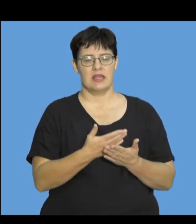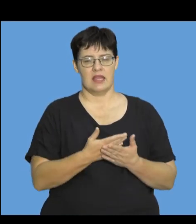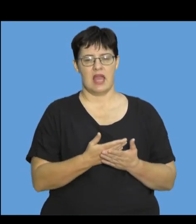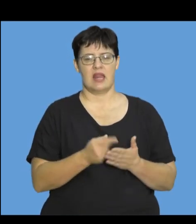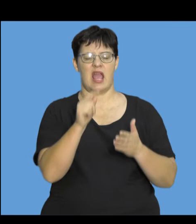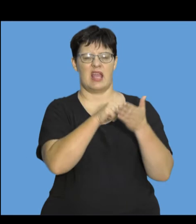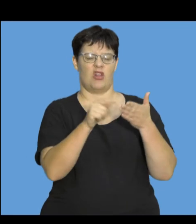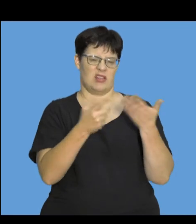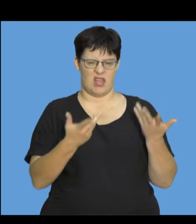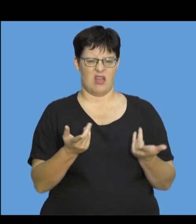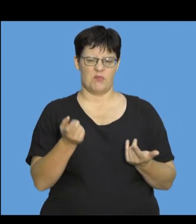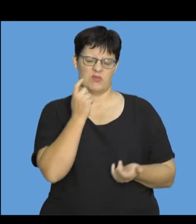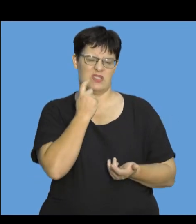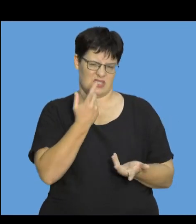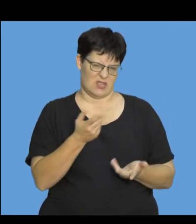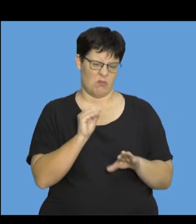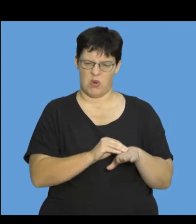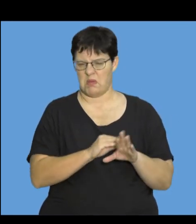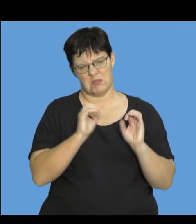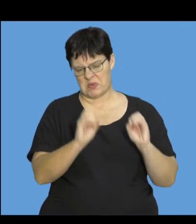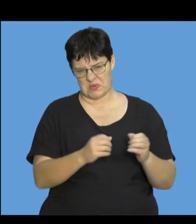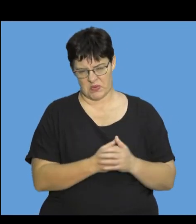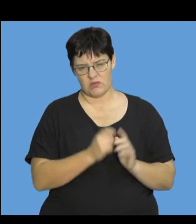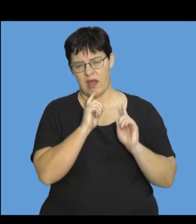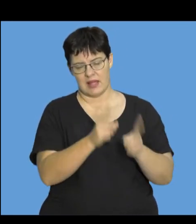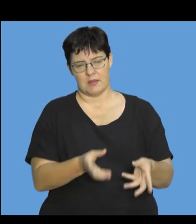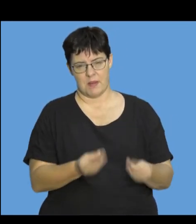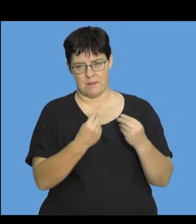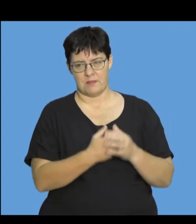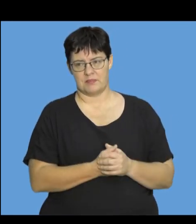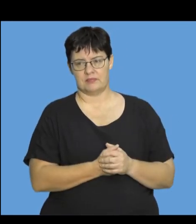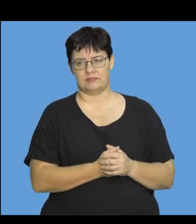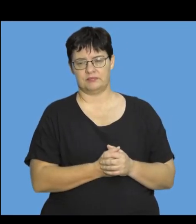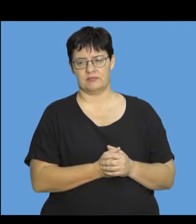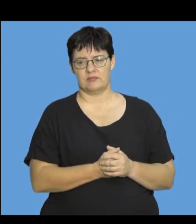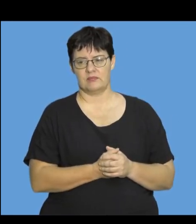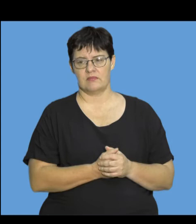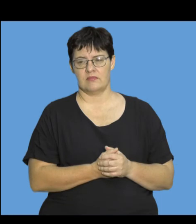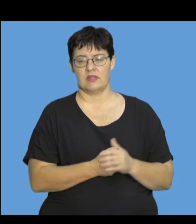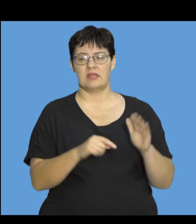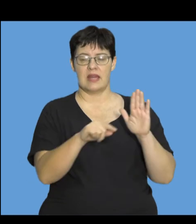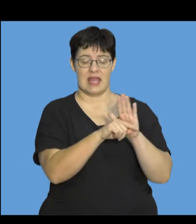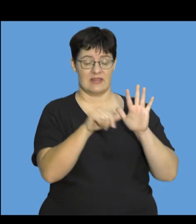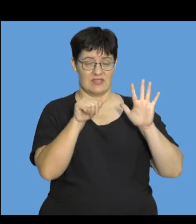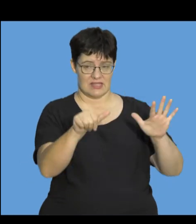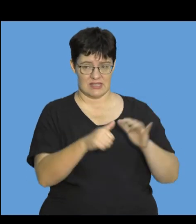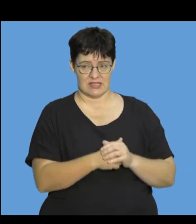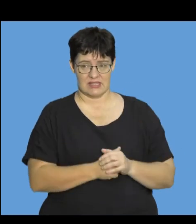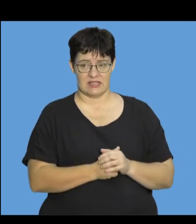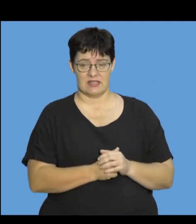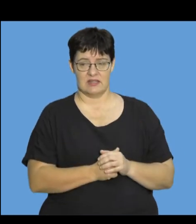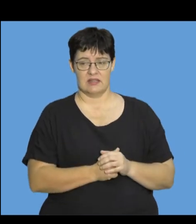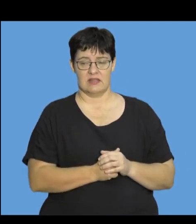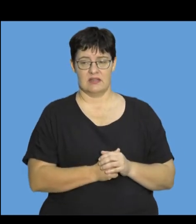always just press your calculator. It's really not a problem to get your answer, right? So this will be negative 6. At